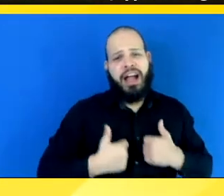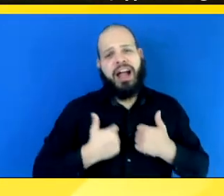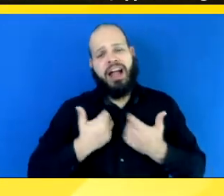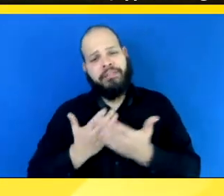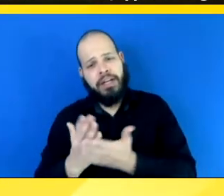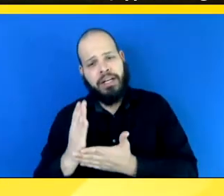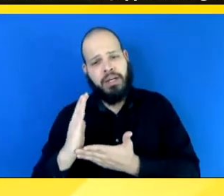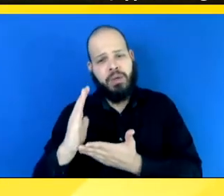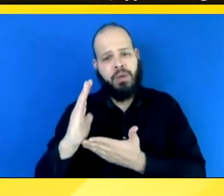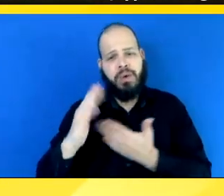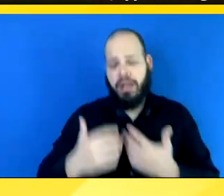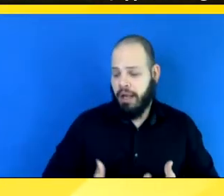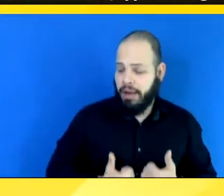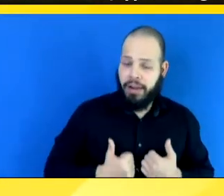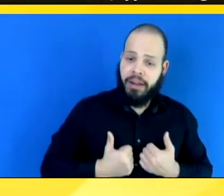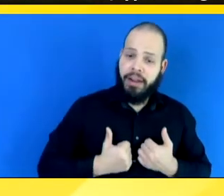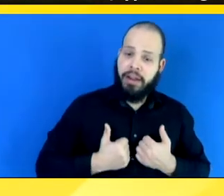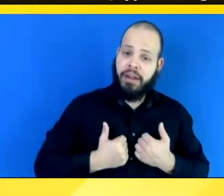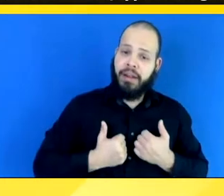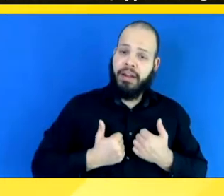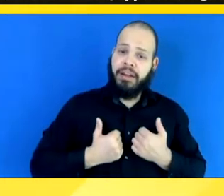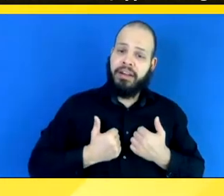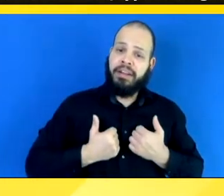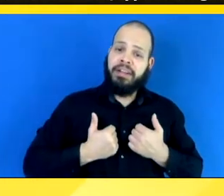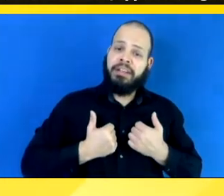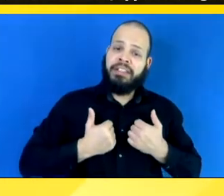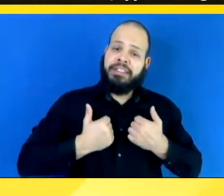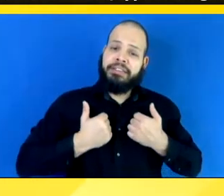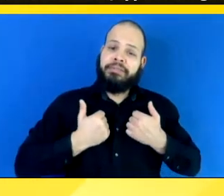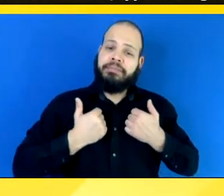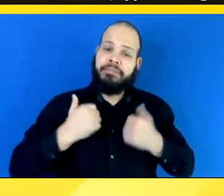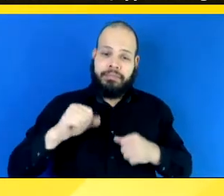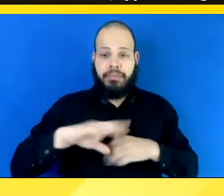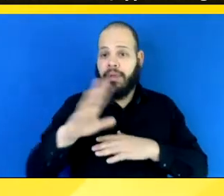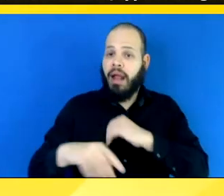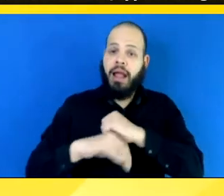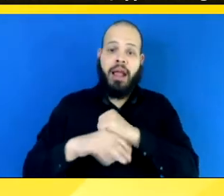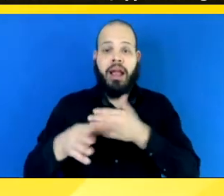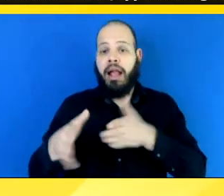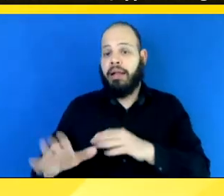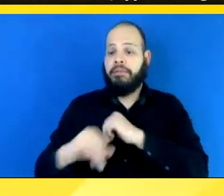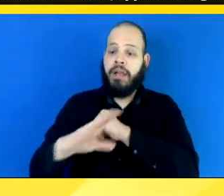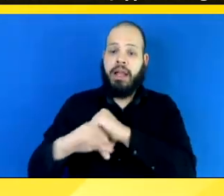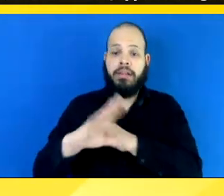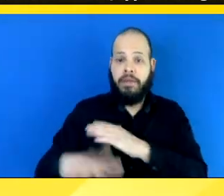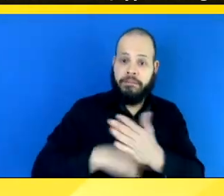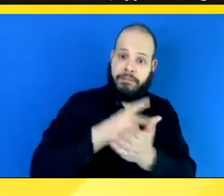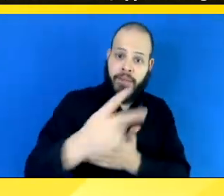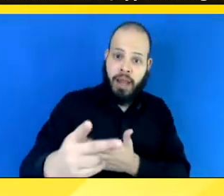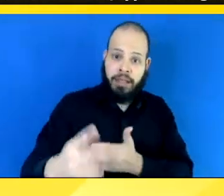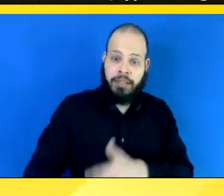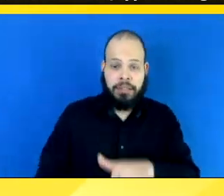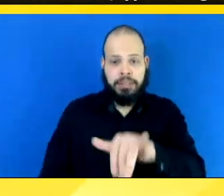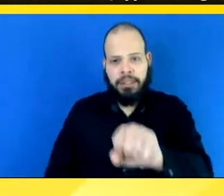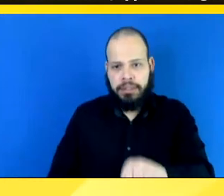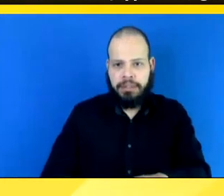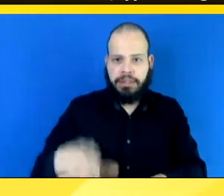live. Don't you let this campaign fail. Get those yes votes in the mail,